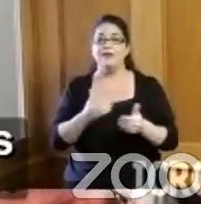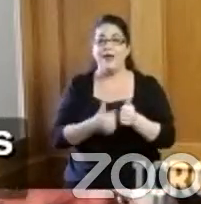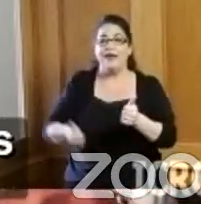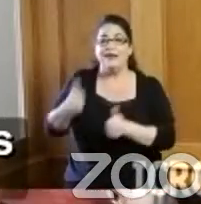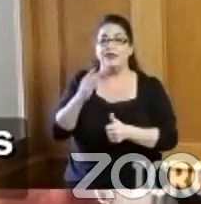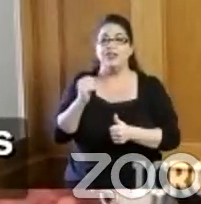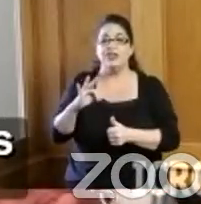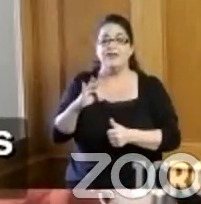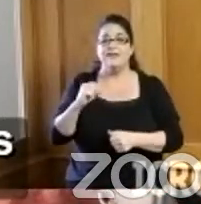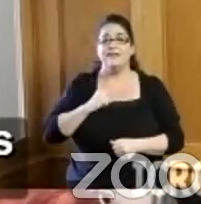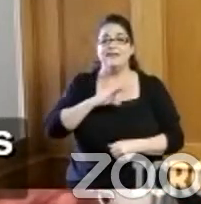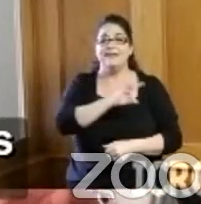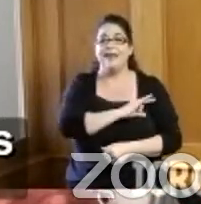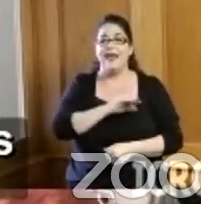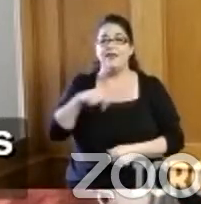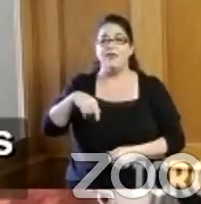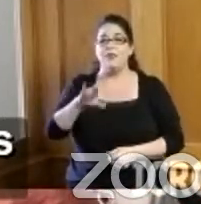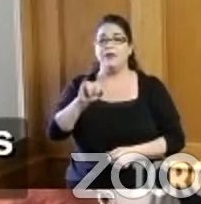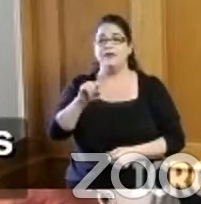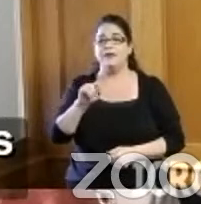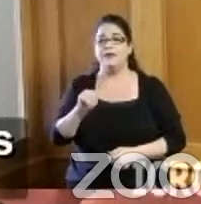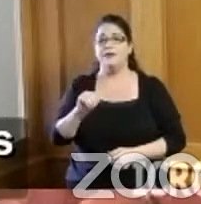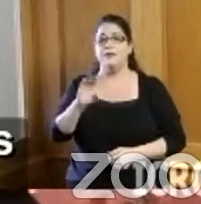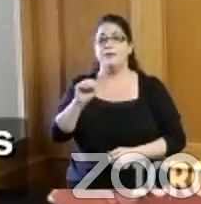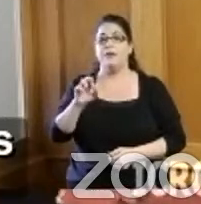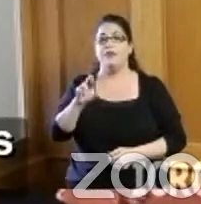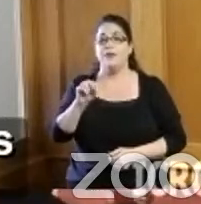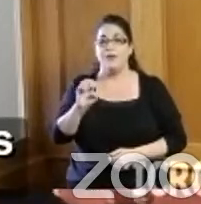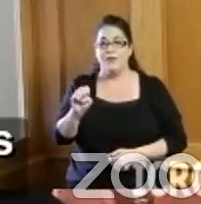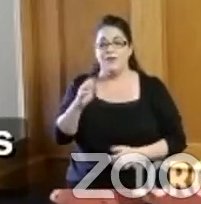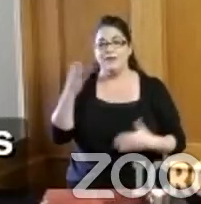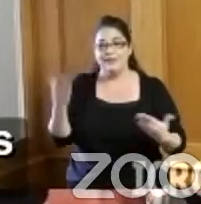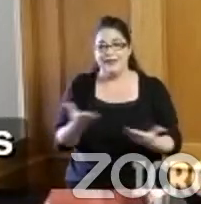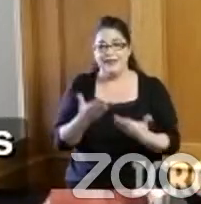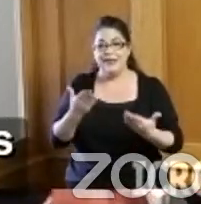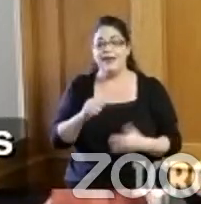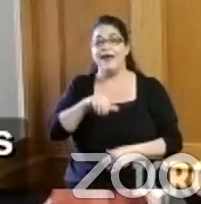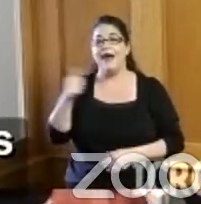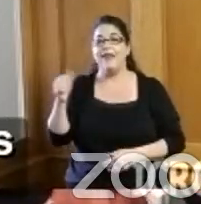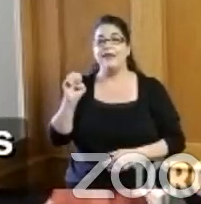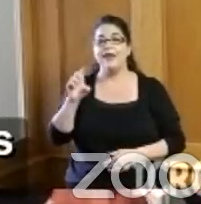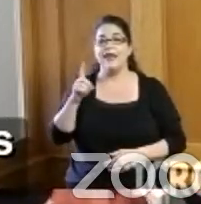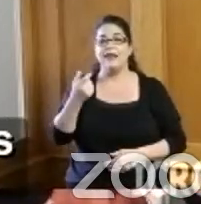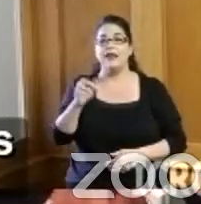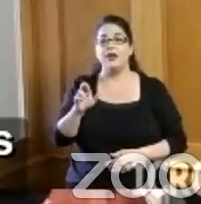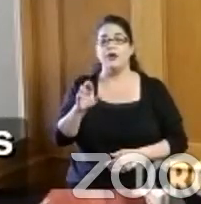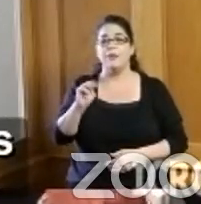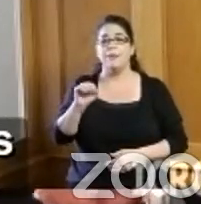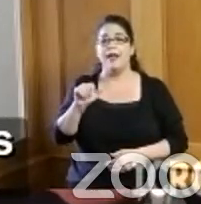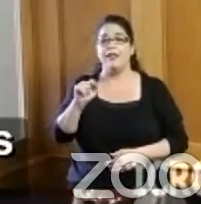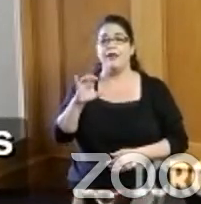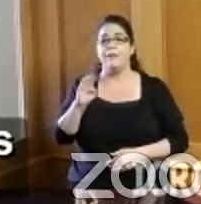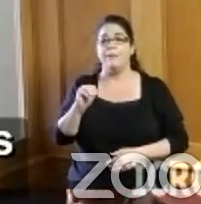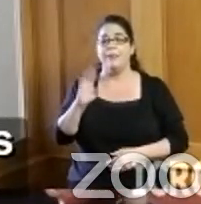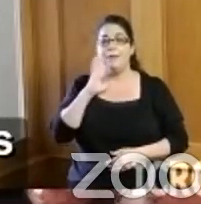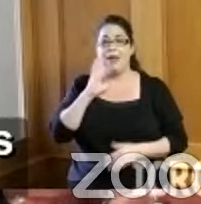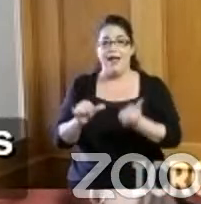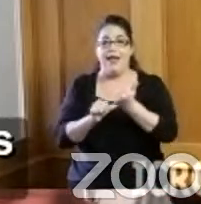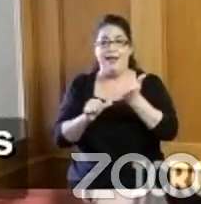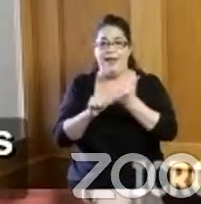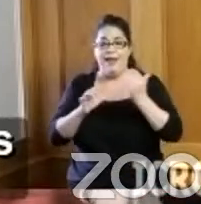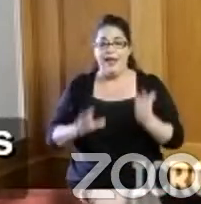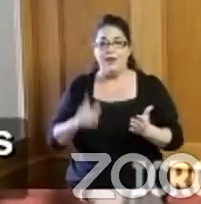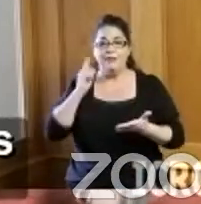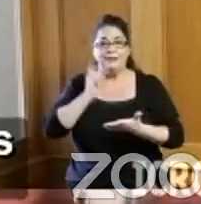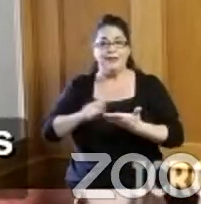do that. Quentin Monroe, who is here, as well as Edgar Malcolm, who's my legislative aide, so that you know